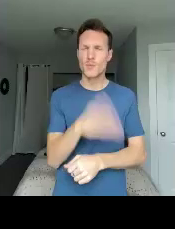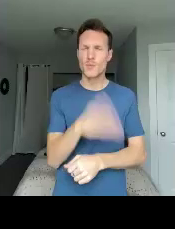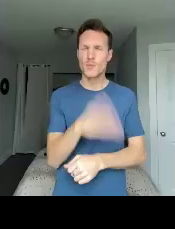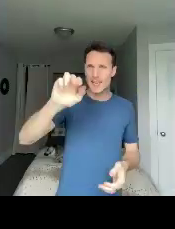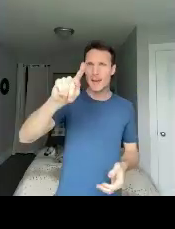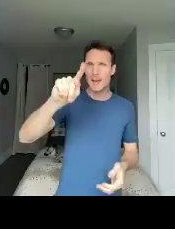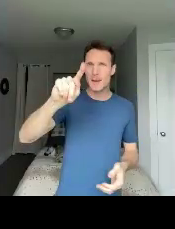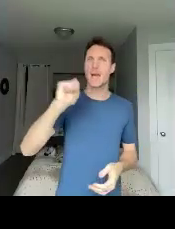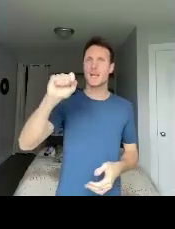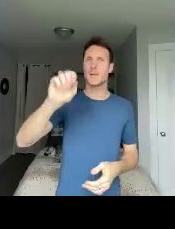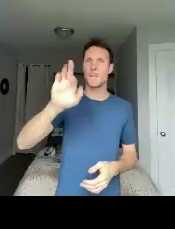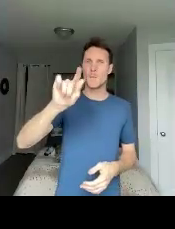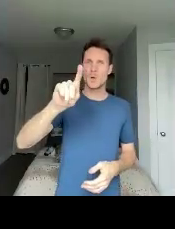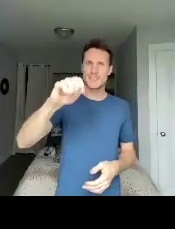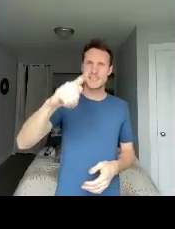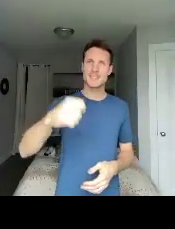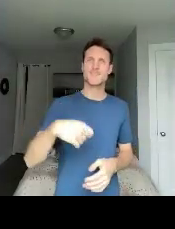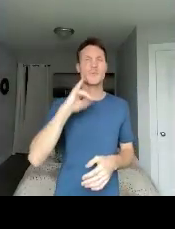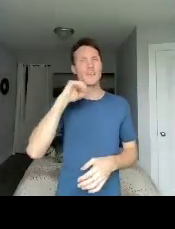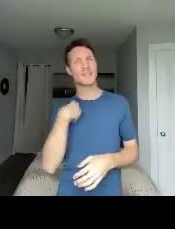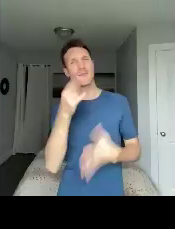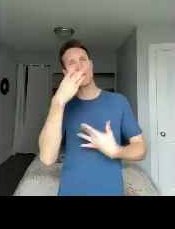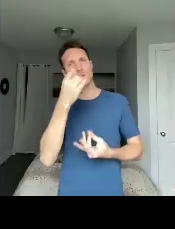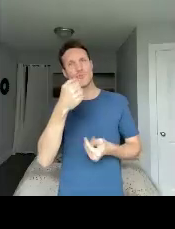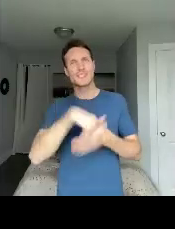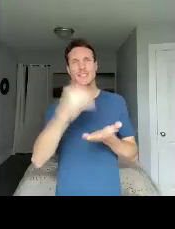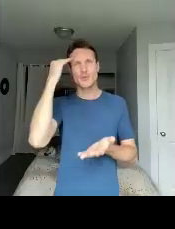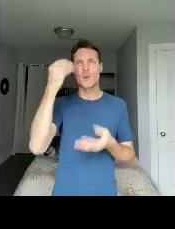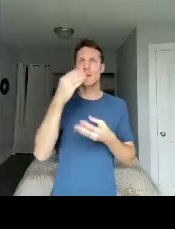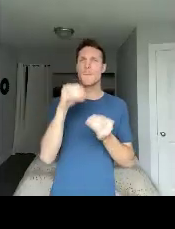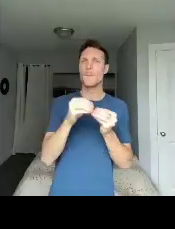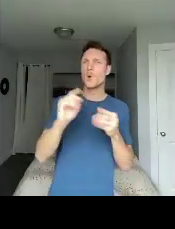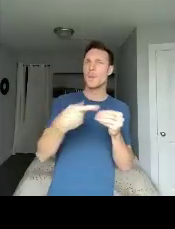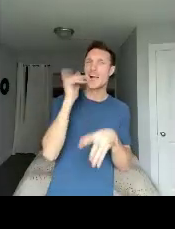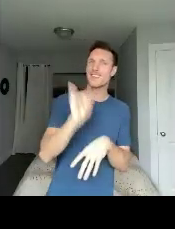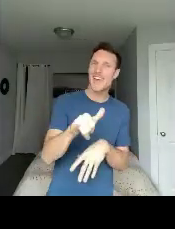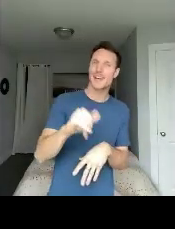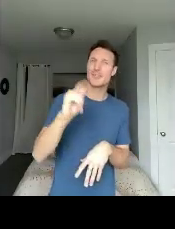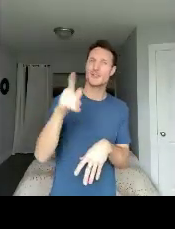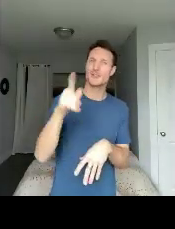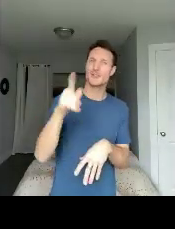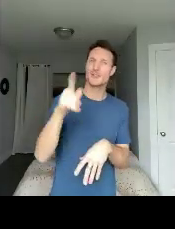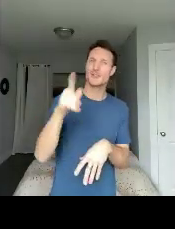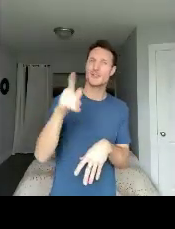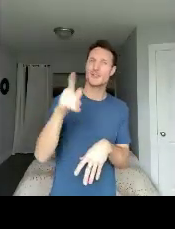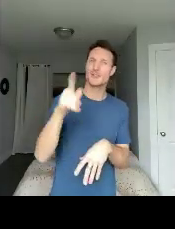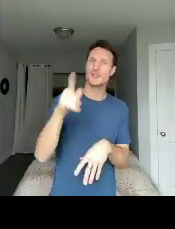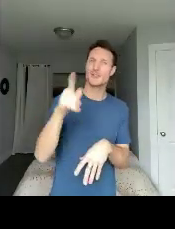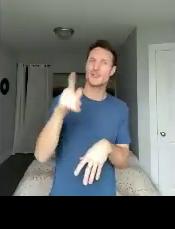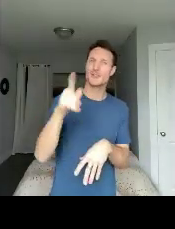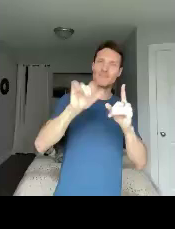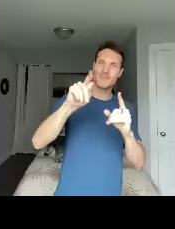knowing more about that, feel free to follow that link in the chat and you should be able to find out more information